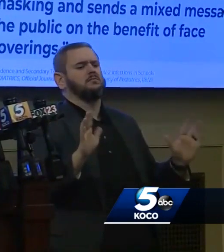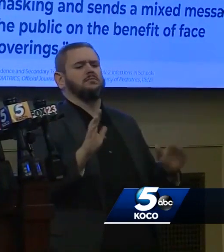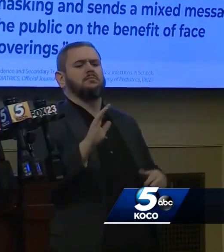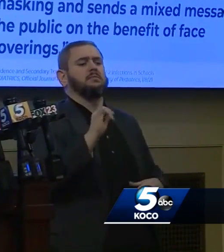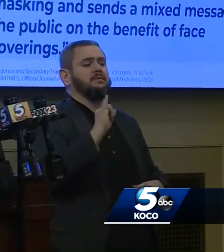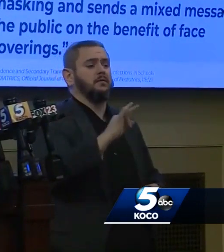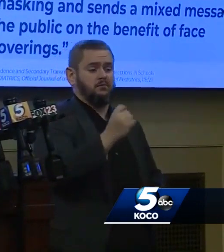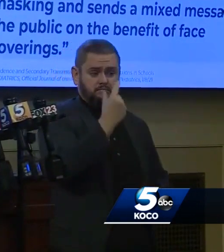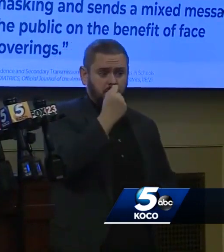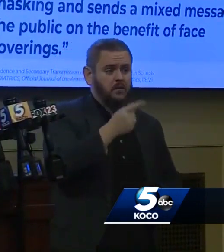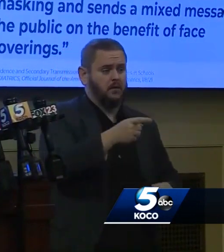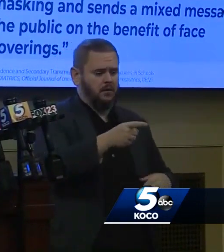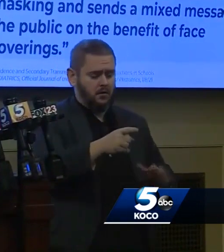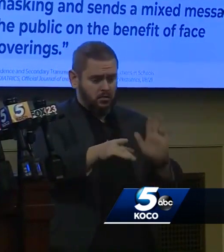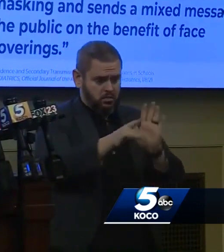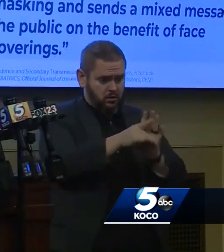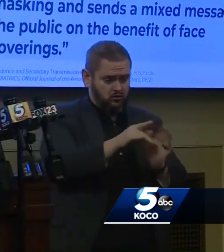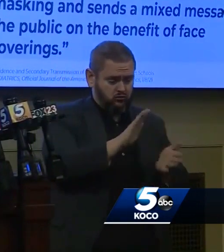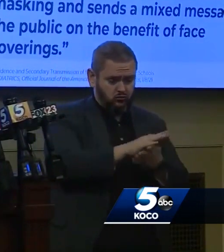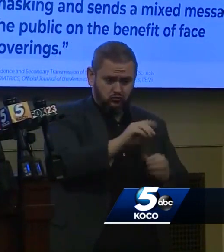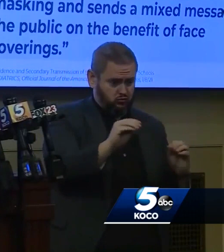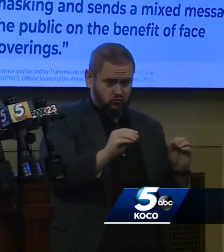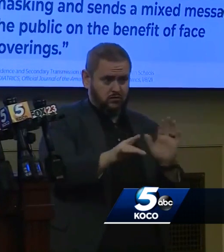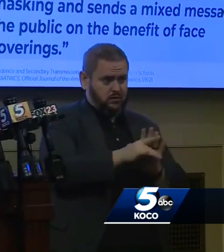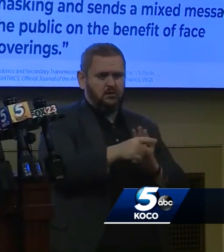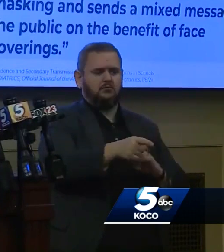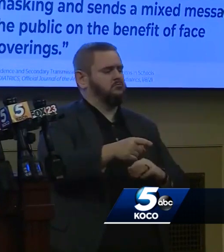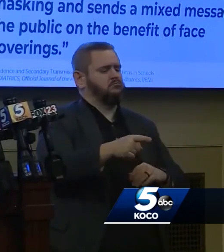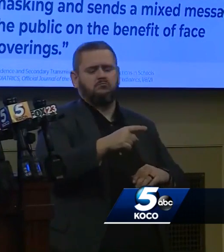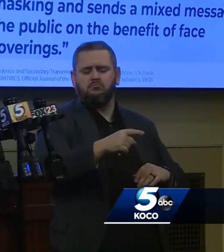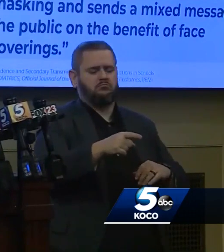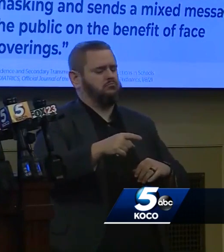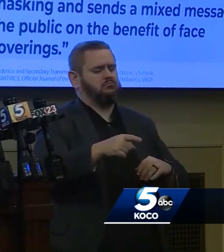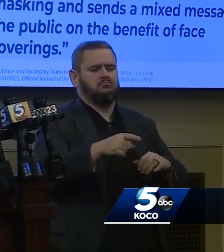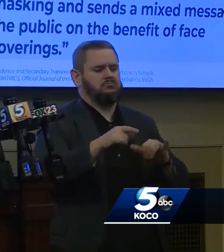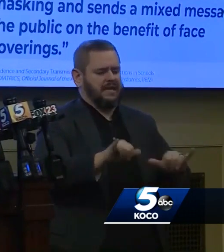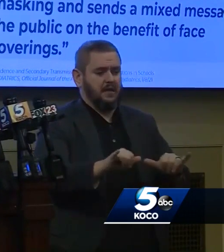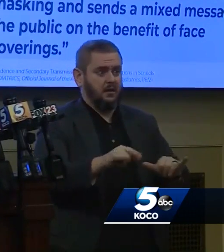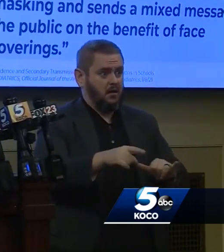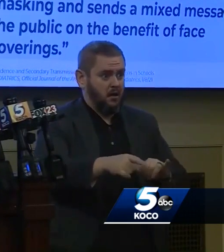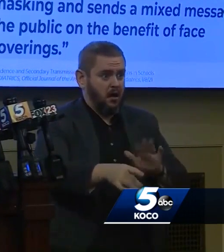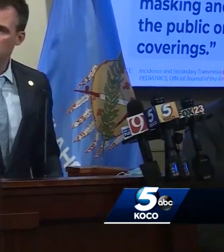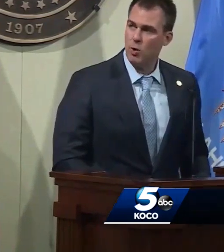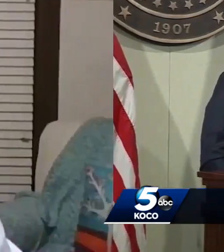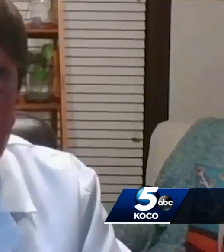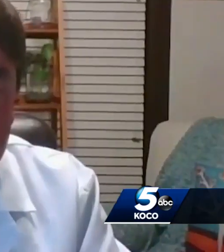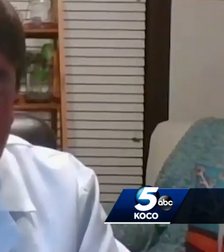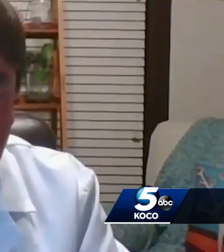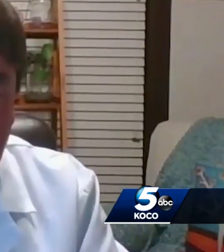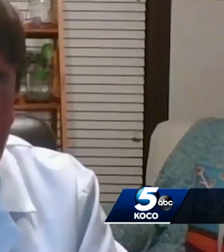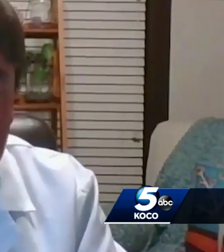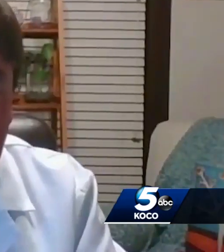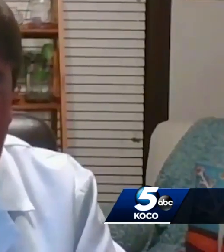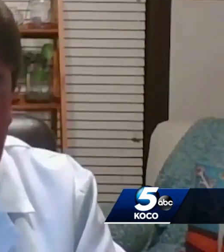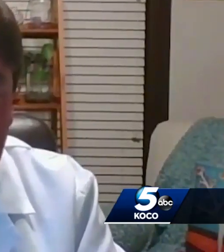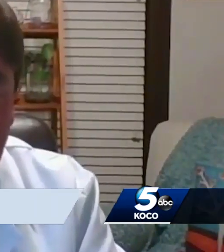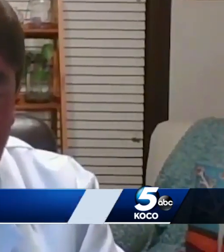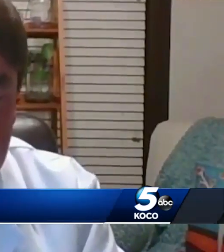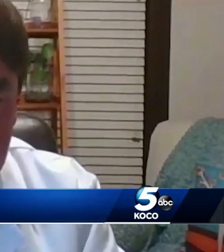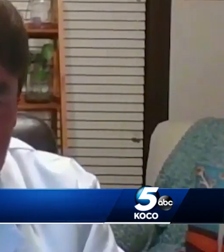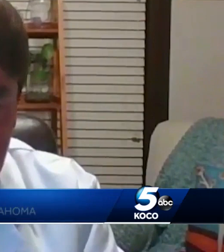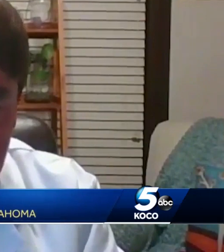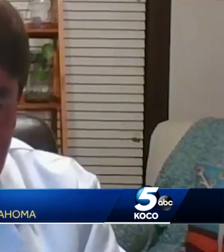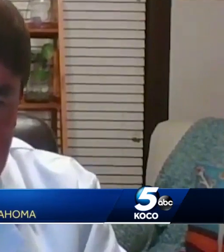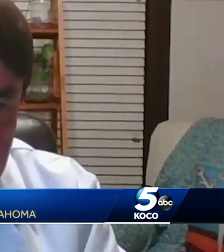the new, less strict policy after discussing a new study from the American Academy of Pediatrics. There were some things in